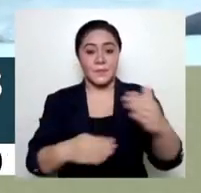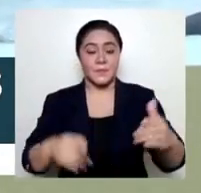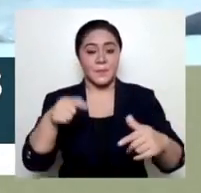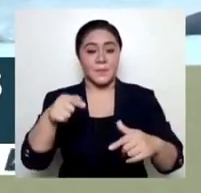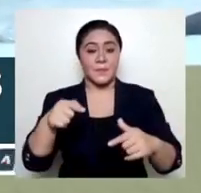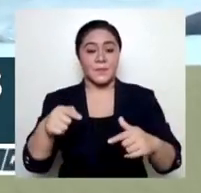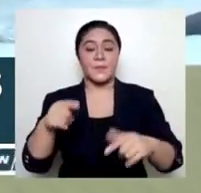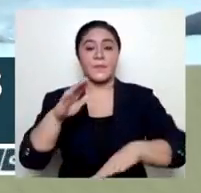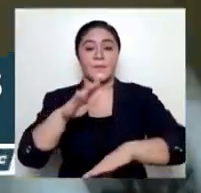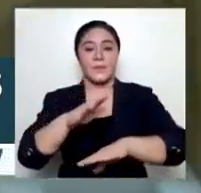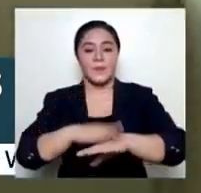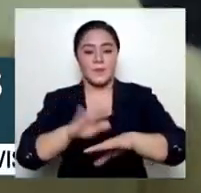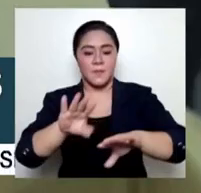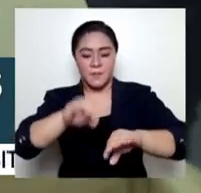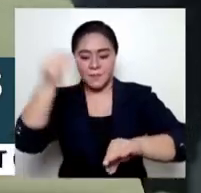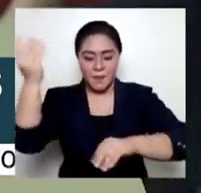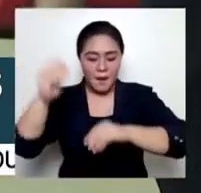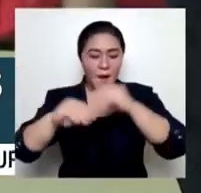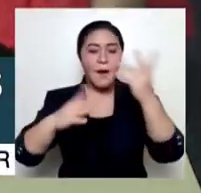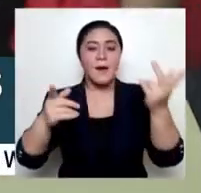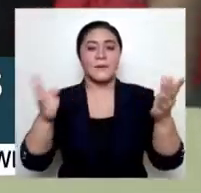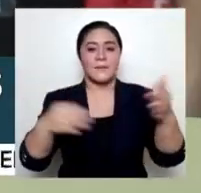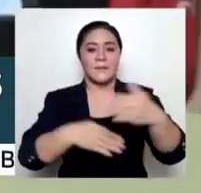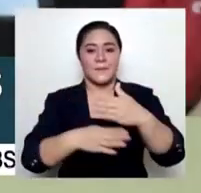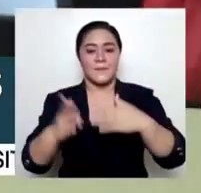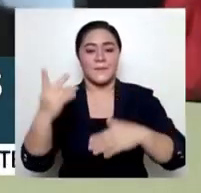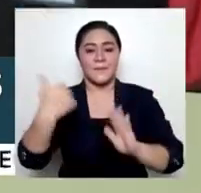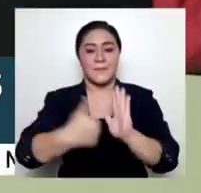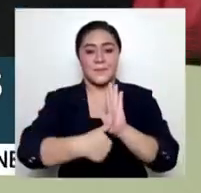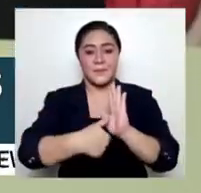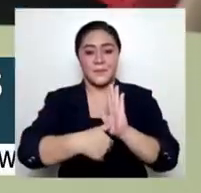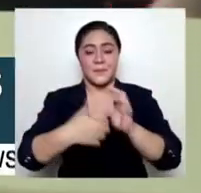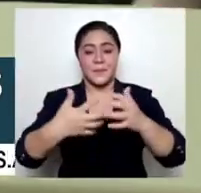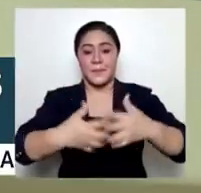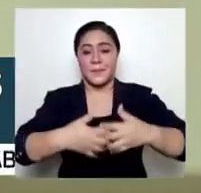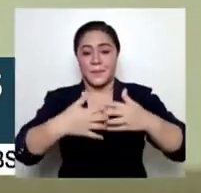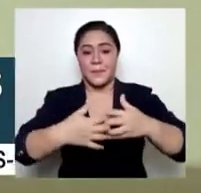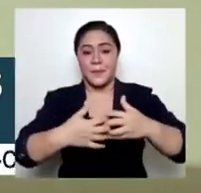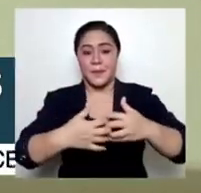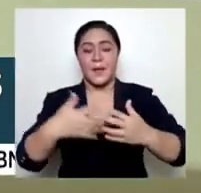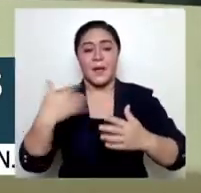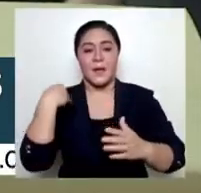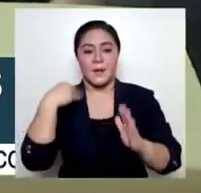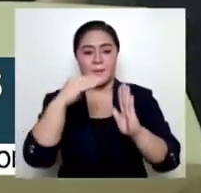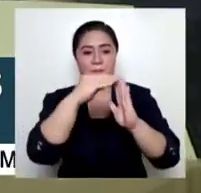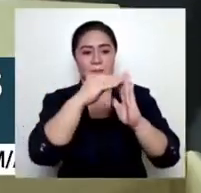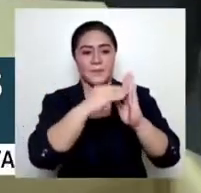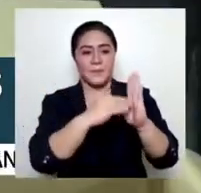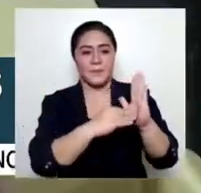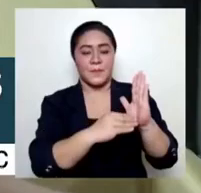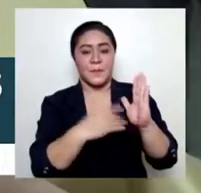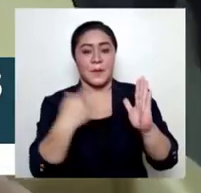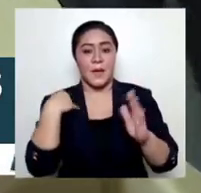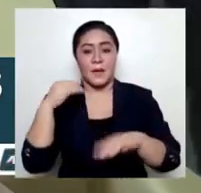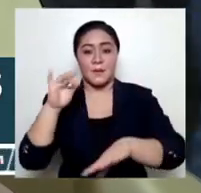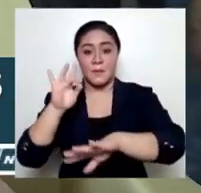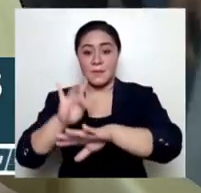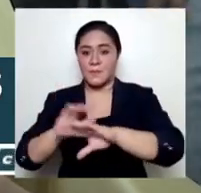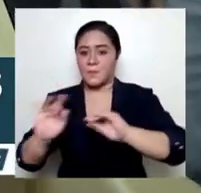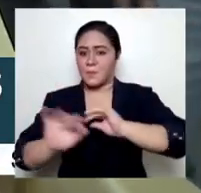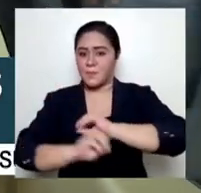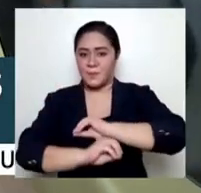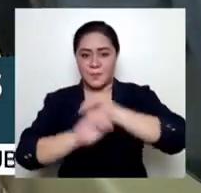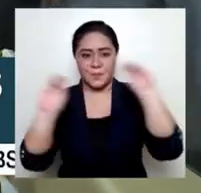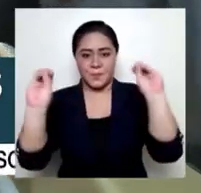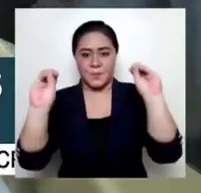unboxed, and then they went through the security protocols, and then they had 10 FTS ballots that were marked as such, and then